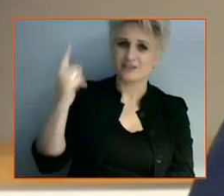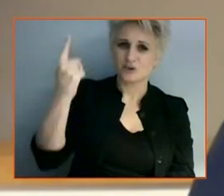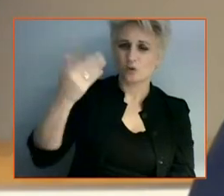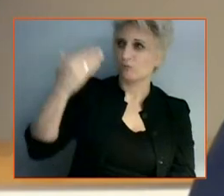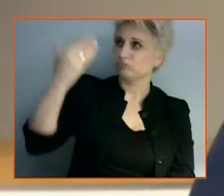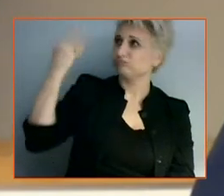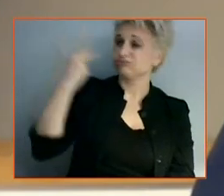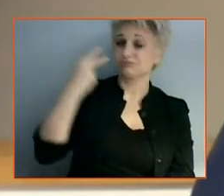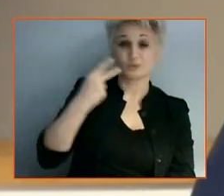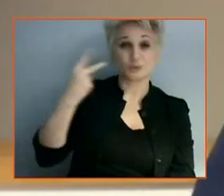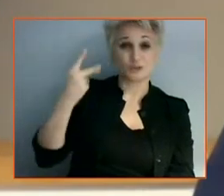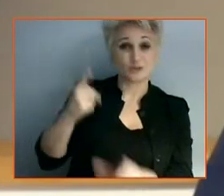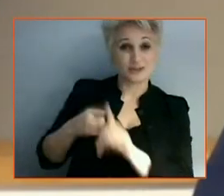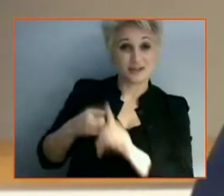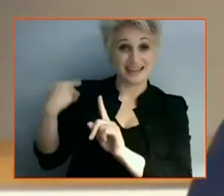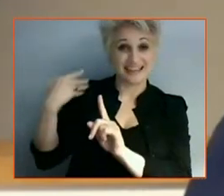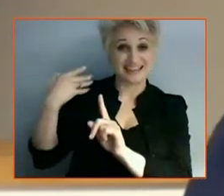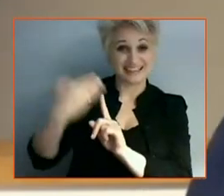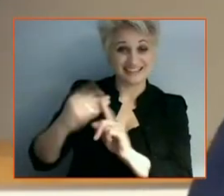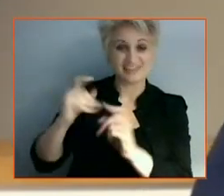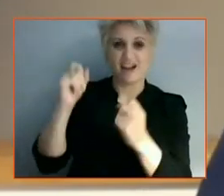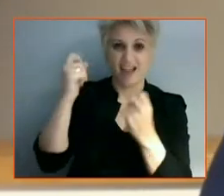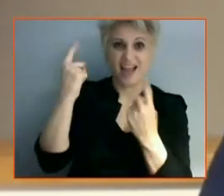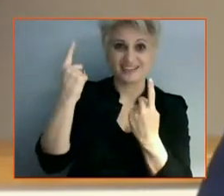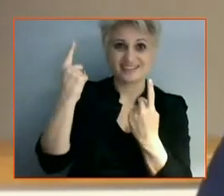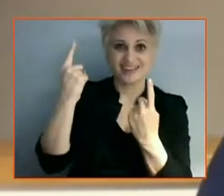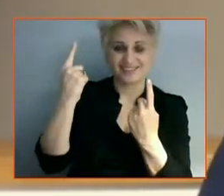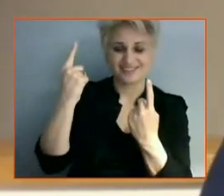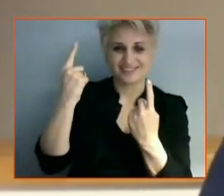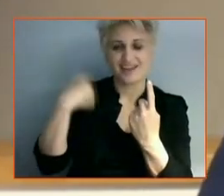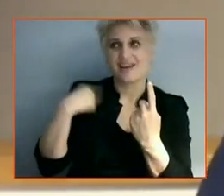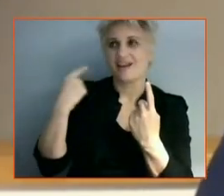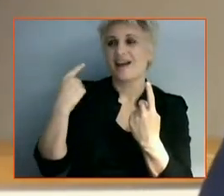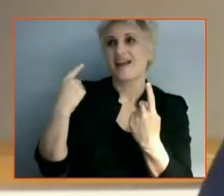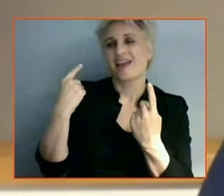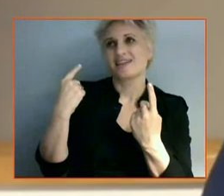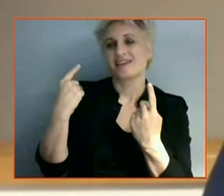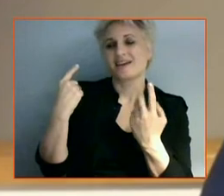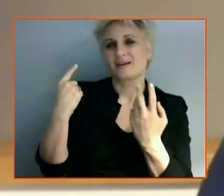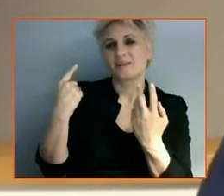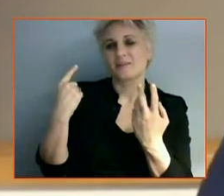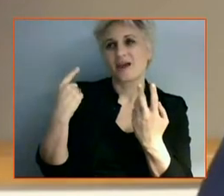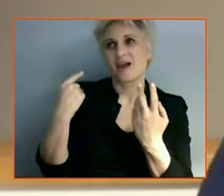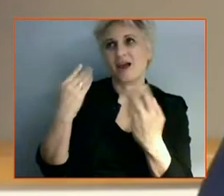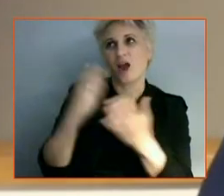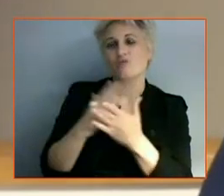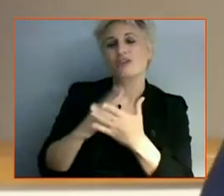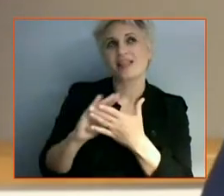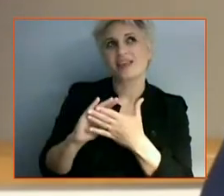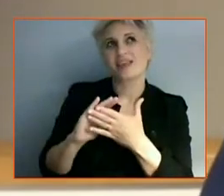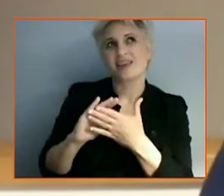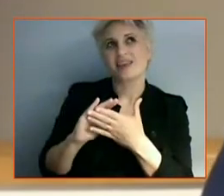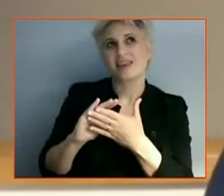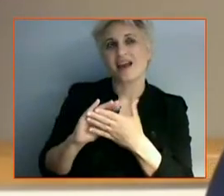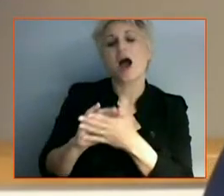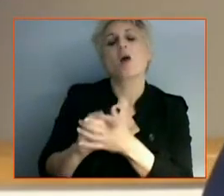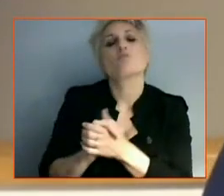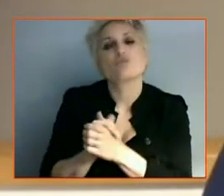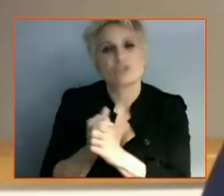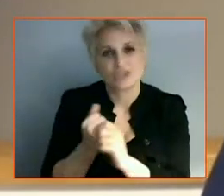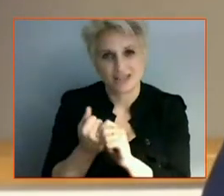22 years, so I understand and appreciate just the breadth